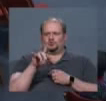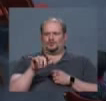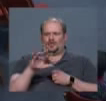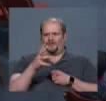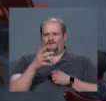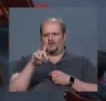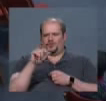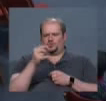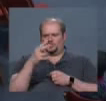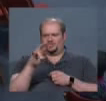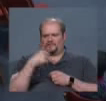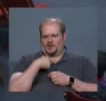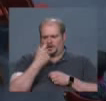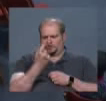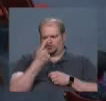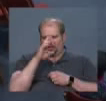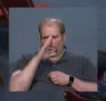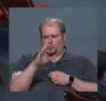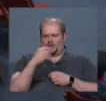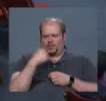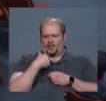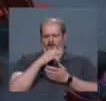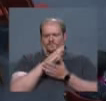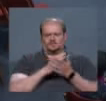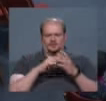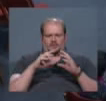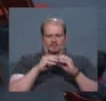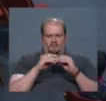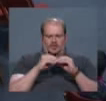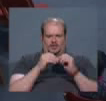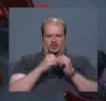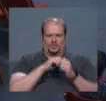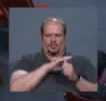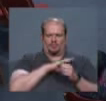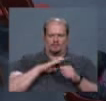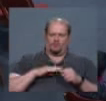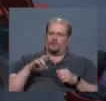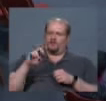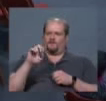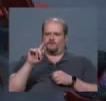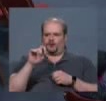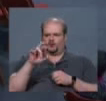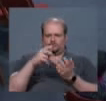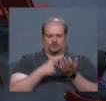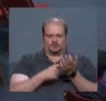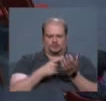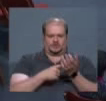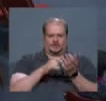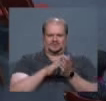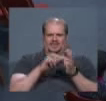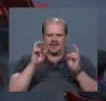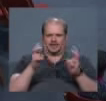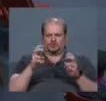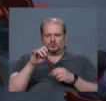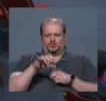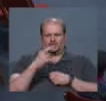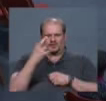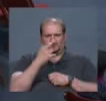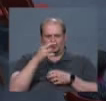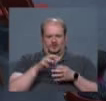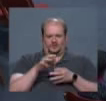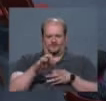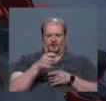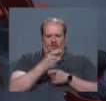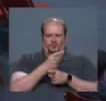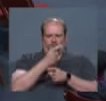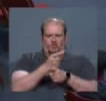of 2017. I understand there's going to be some meetings with the Board of Realtors to discuss this issue, which is why the deferral is